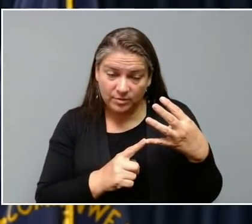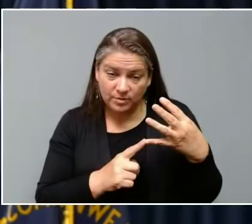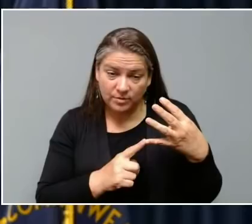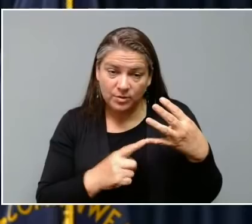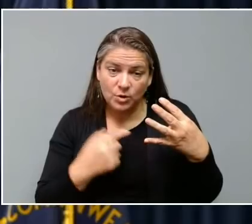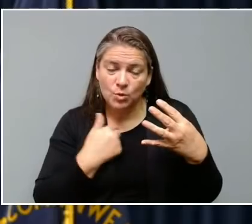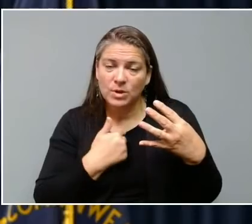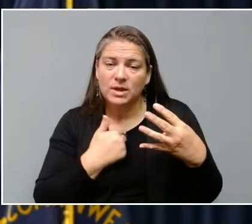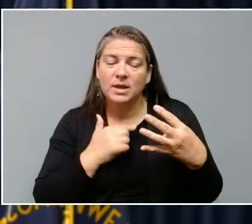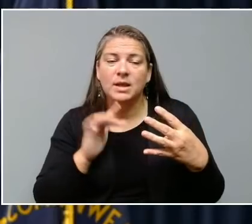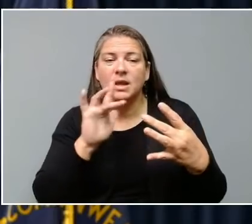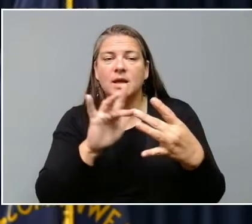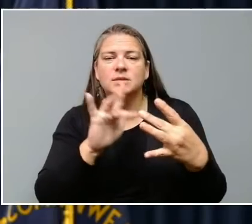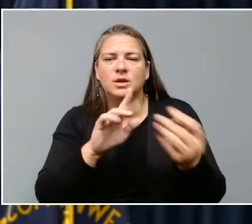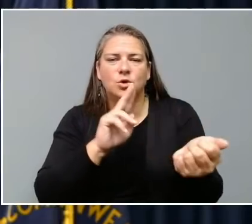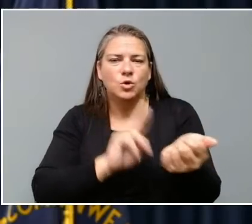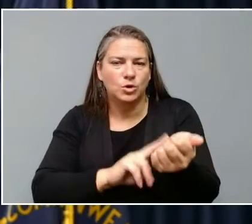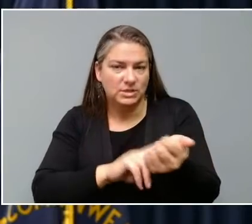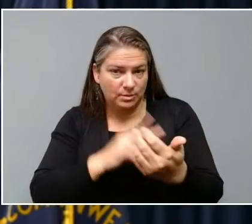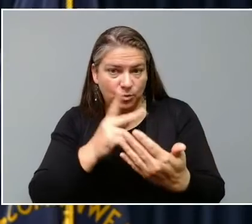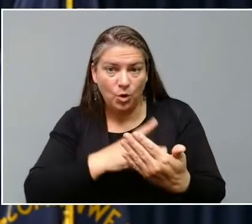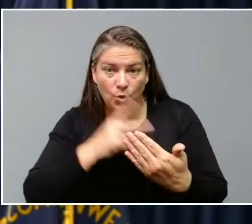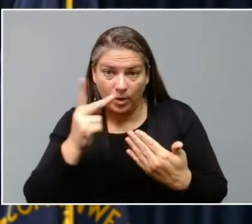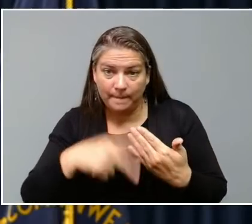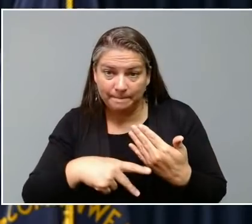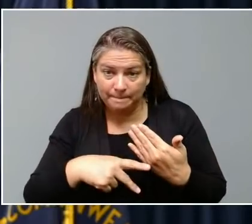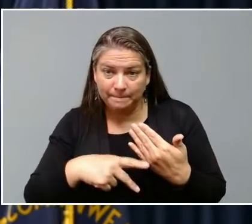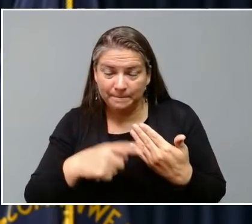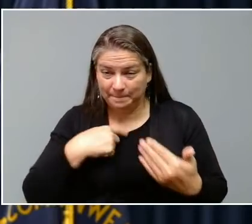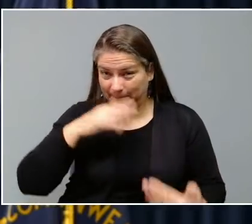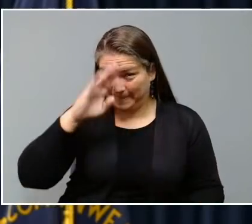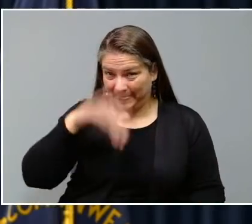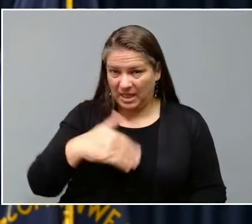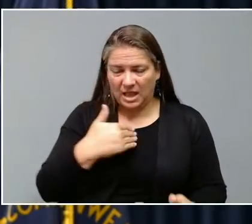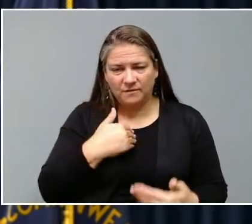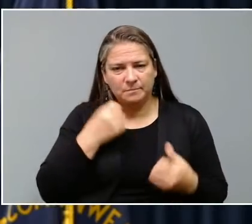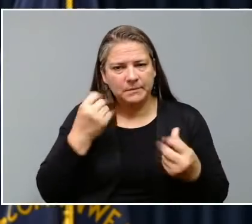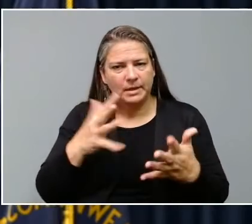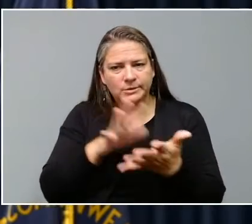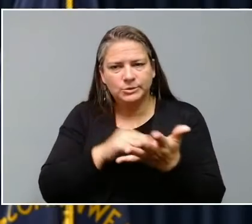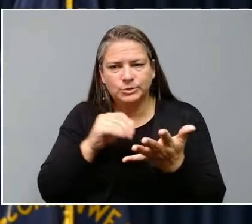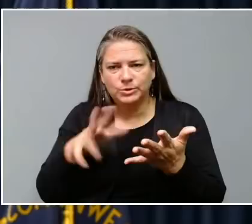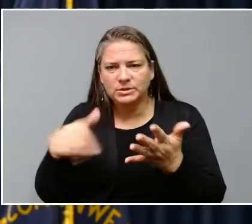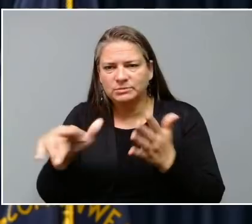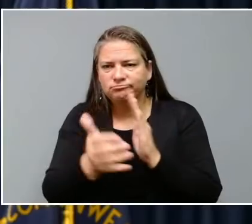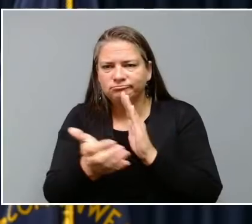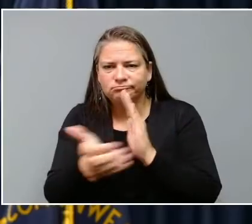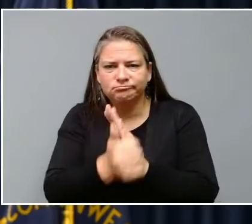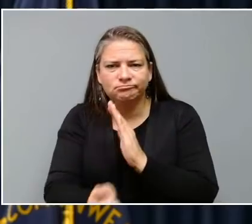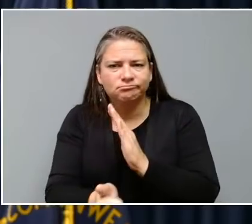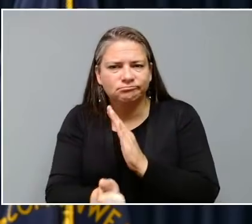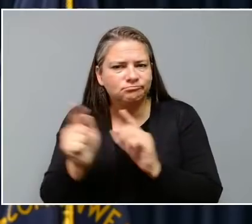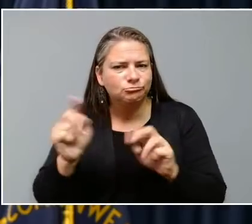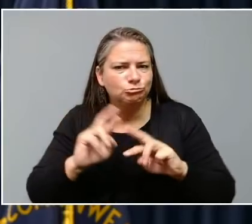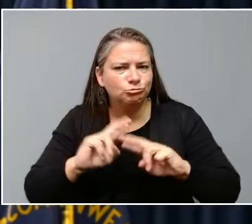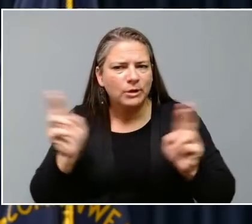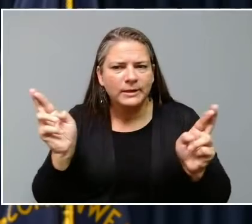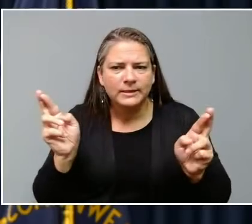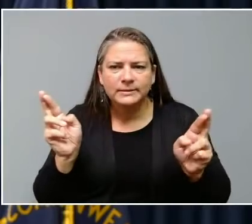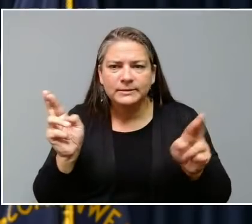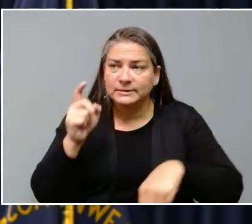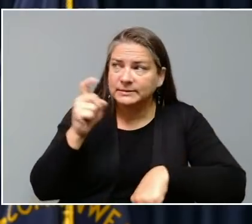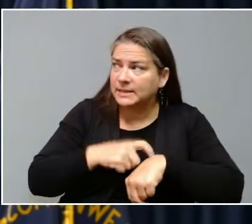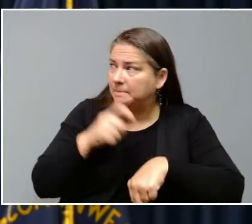nursing programs that are out there, knowing that we have talented students that are ready and in a time of crisis